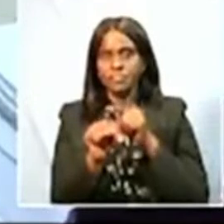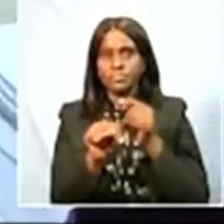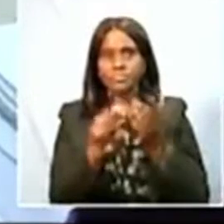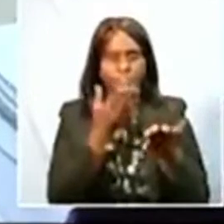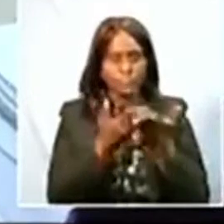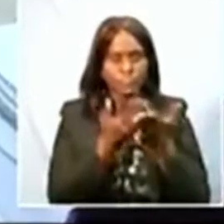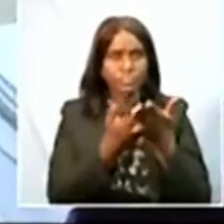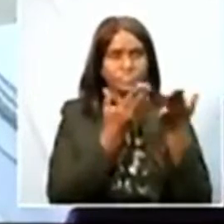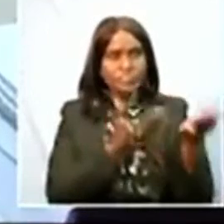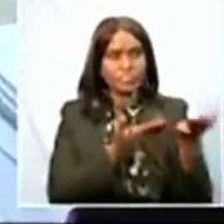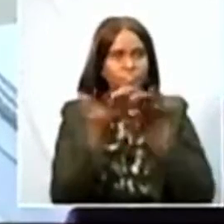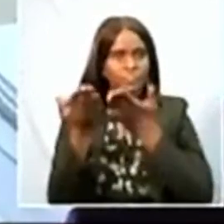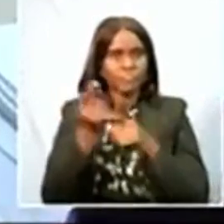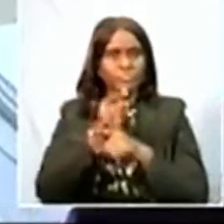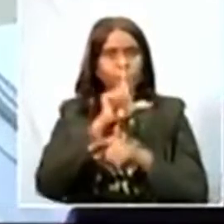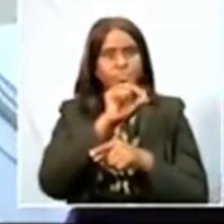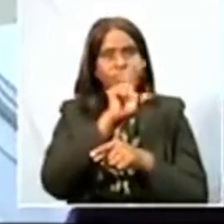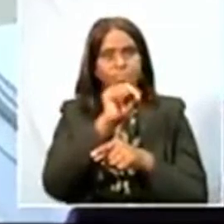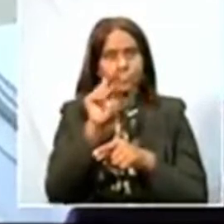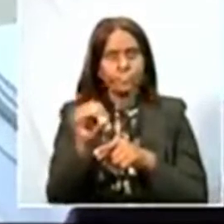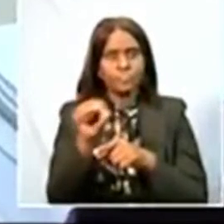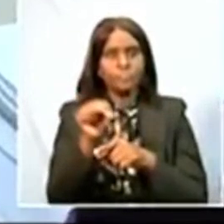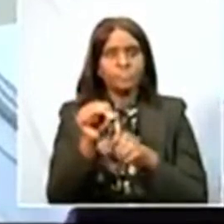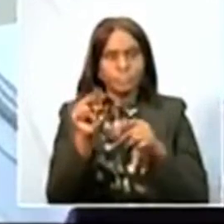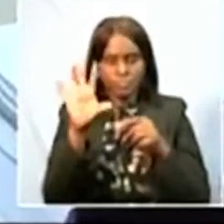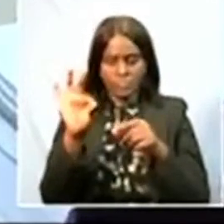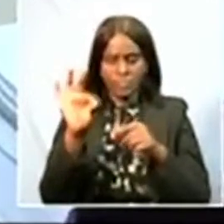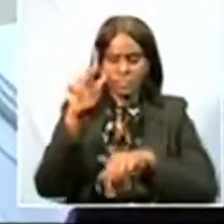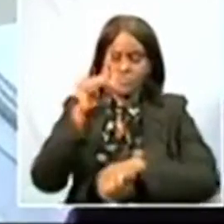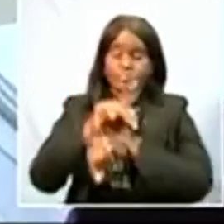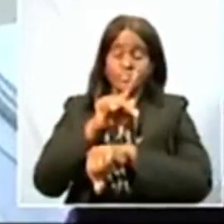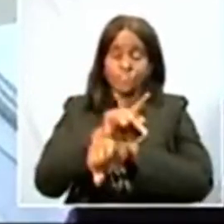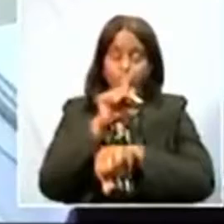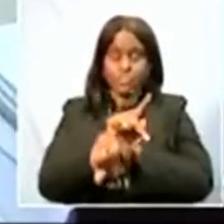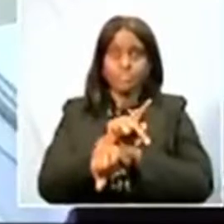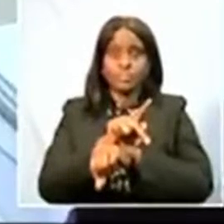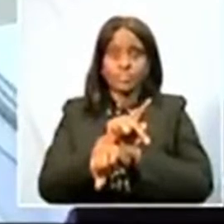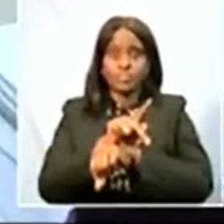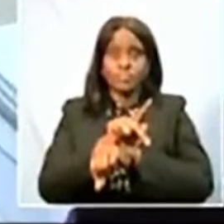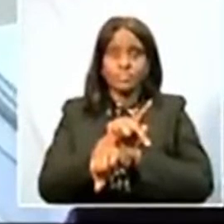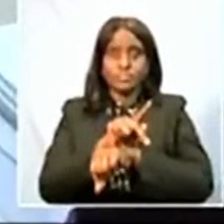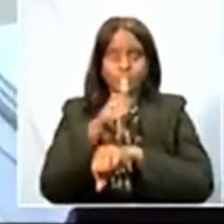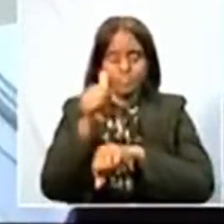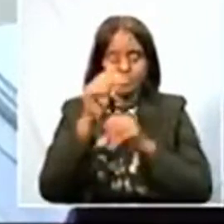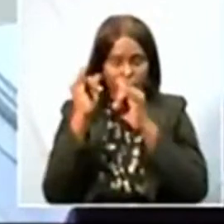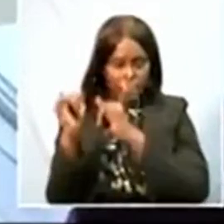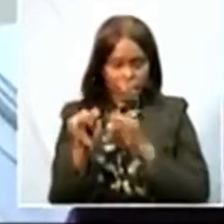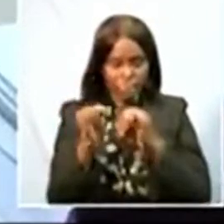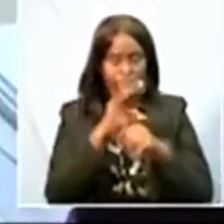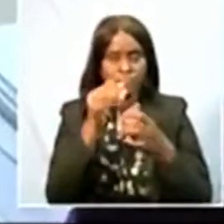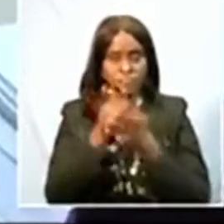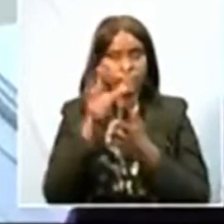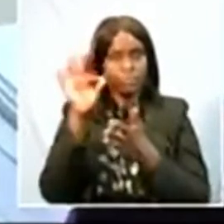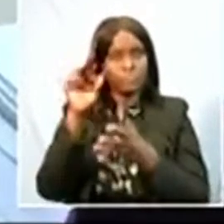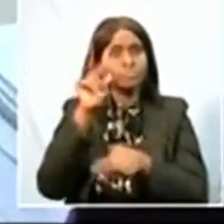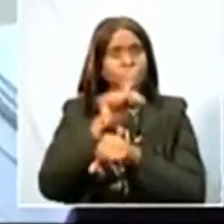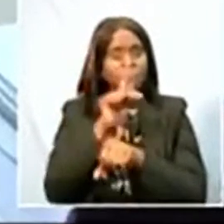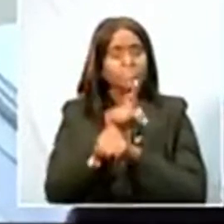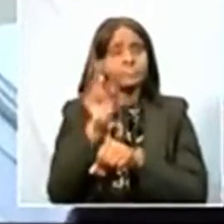these were brought forward from 2022, 9 projects, and you implemented all the 9